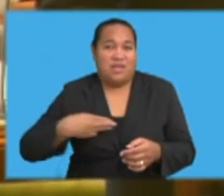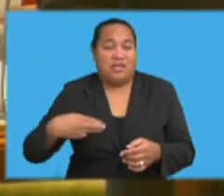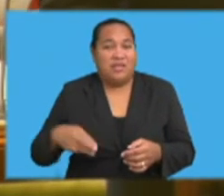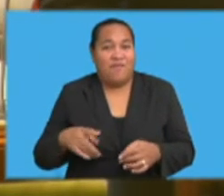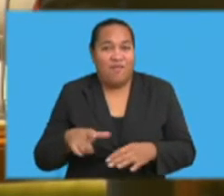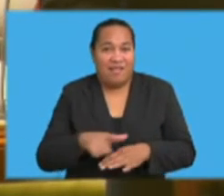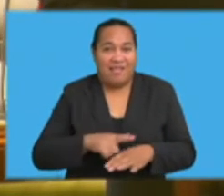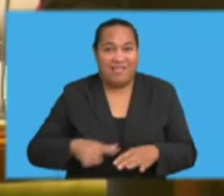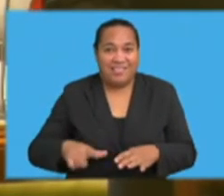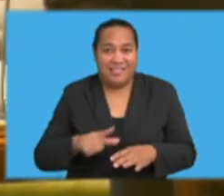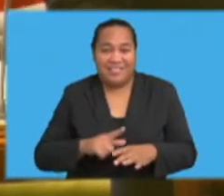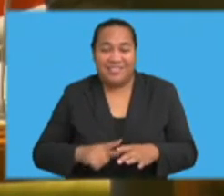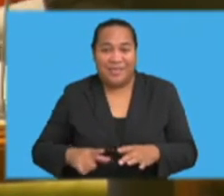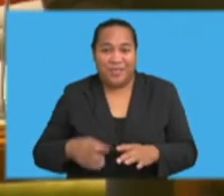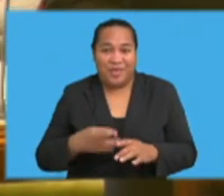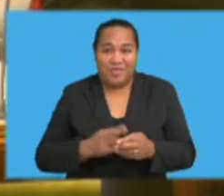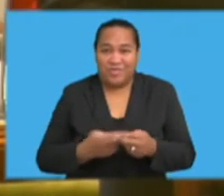Resources.